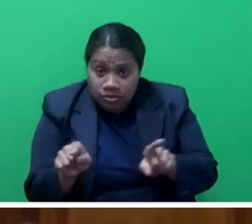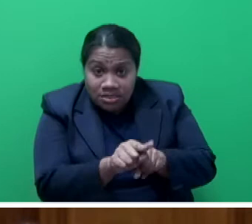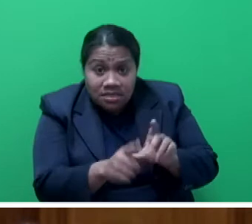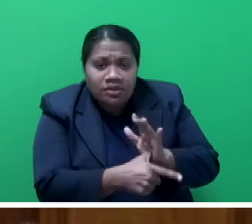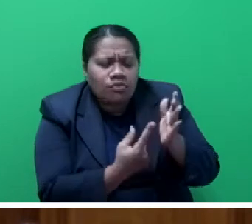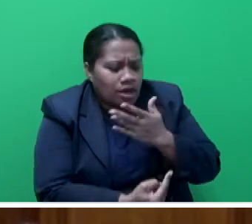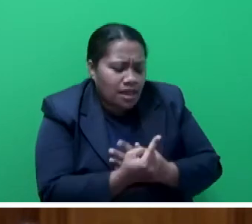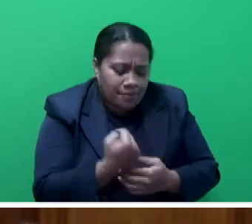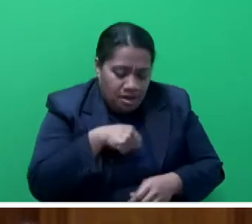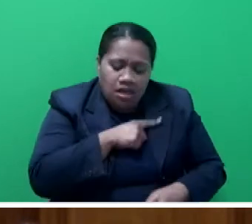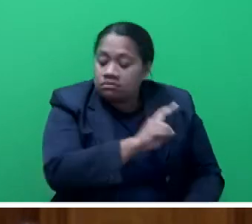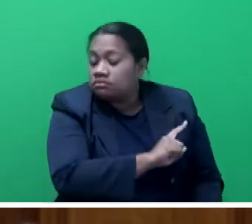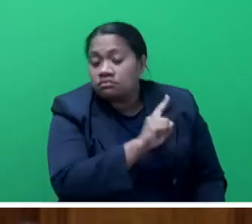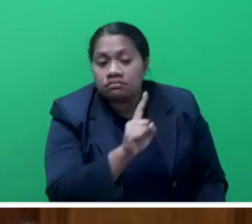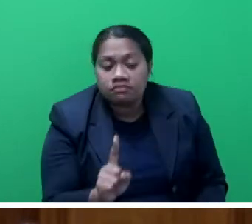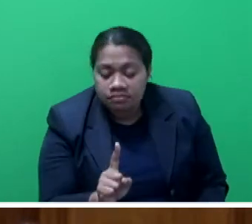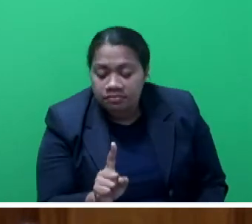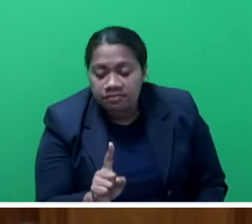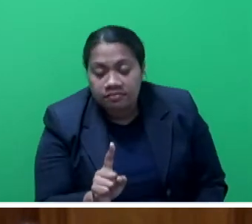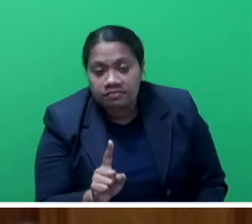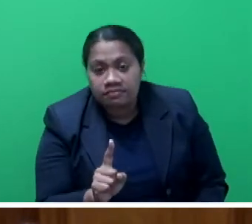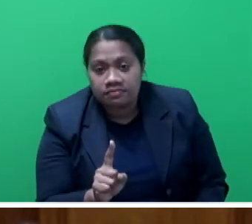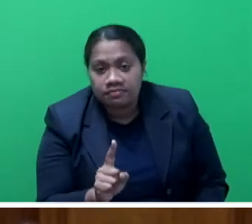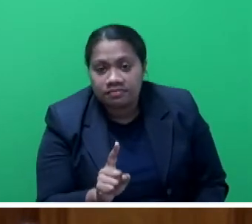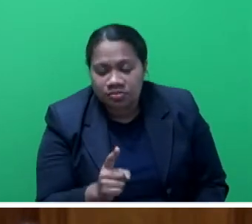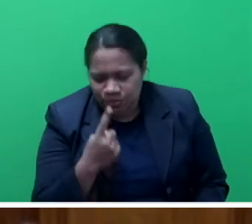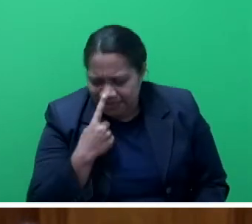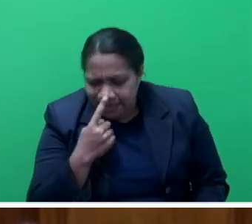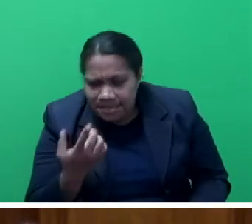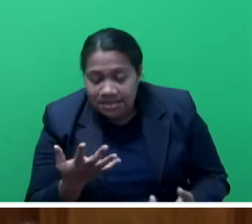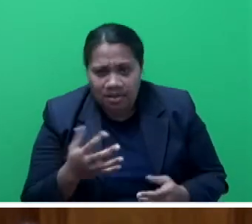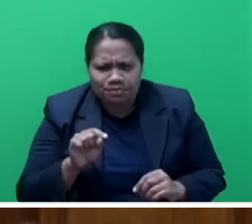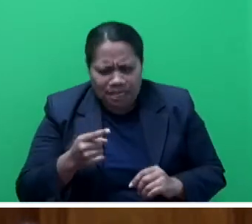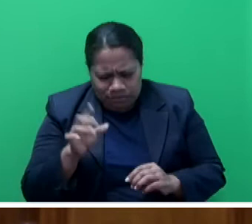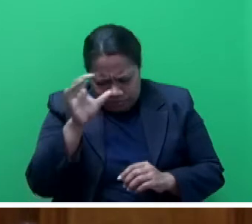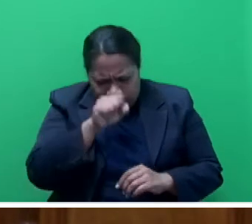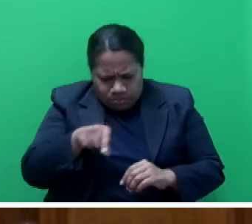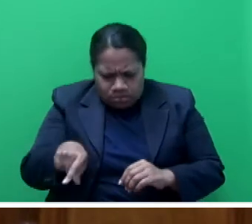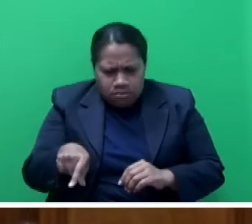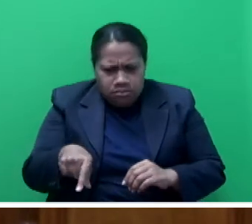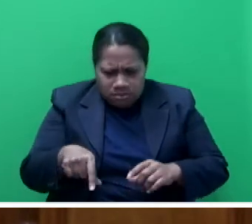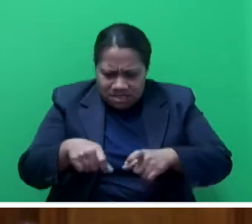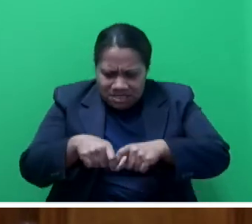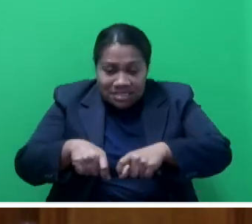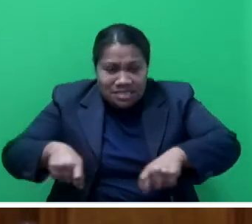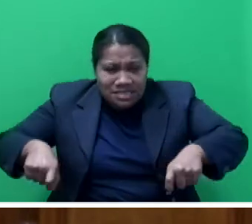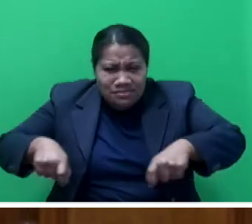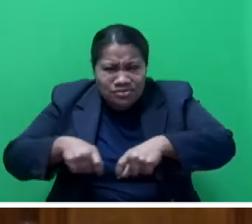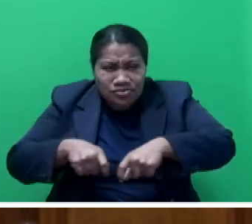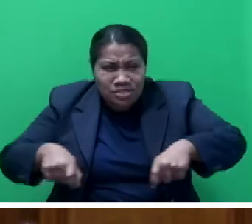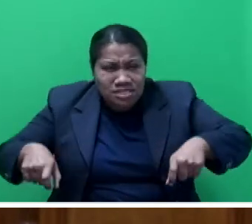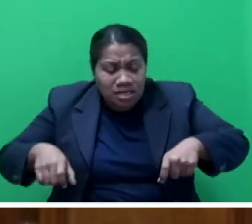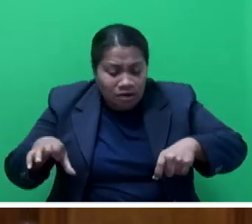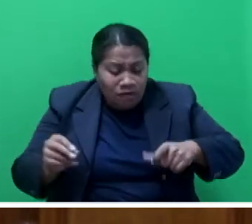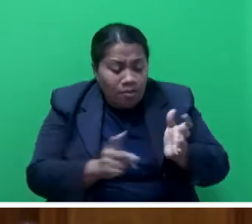in and see it was suspected that the fault was in the submarine lines. There's lines that come across from the